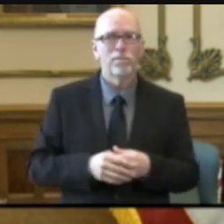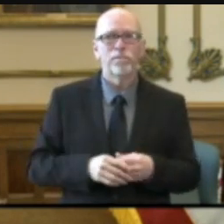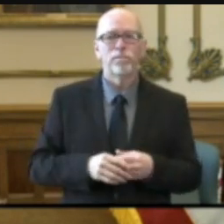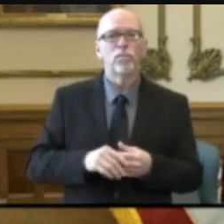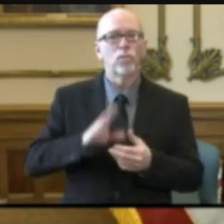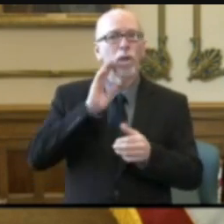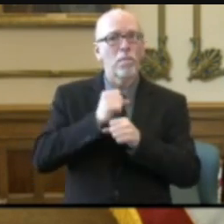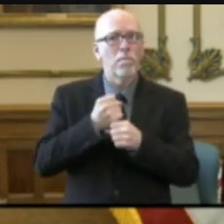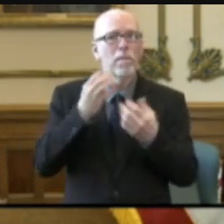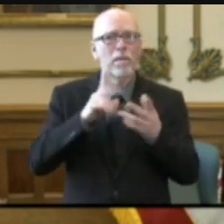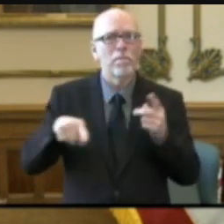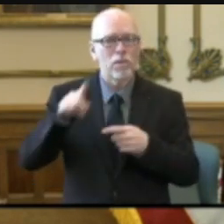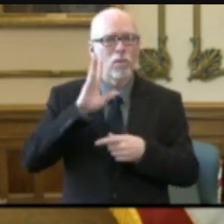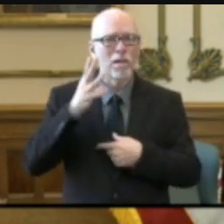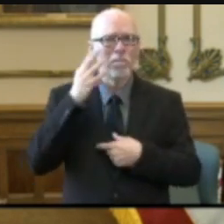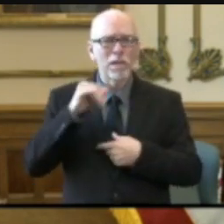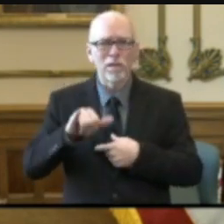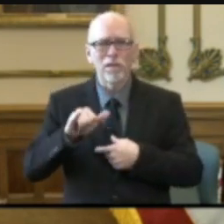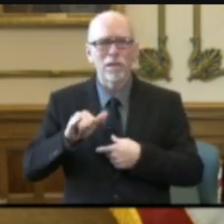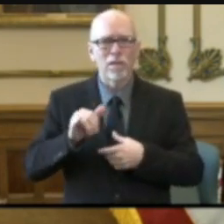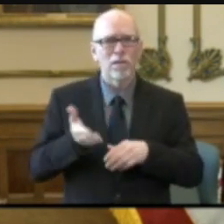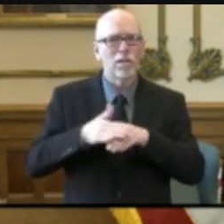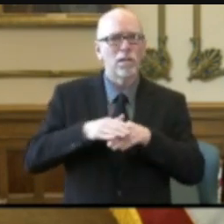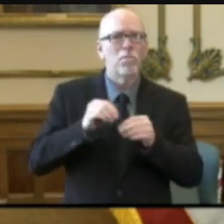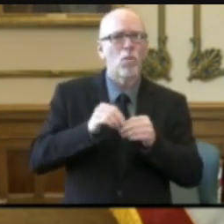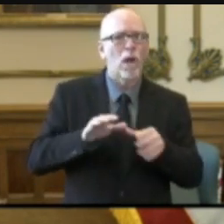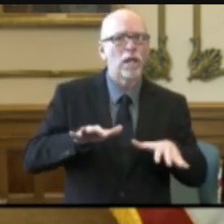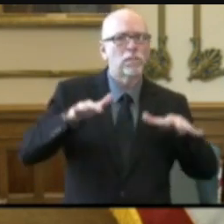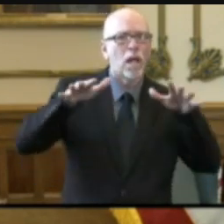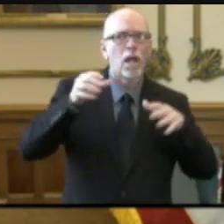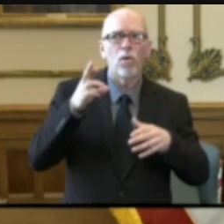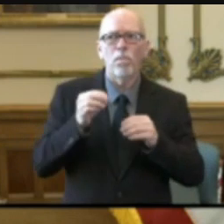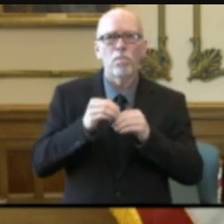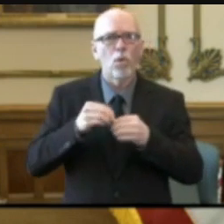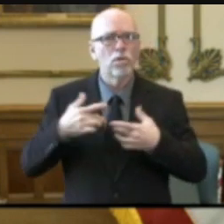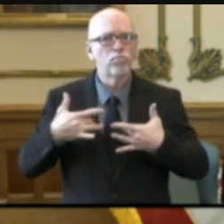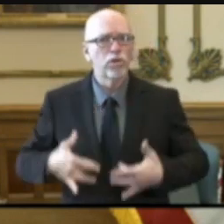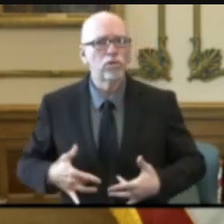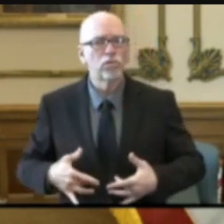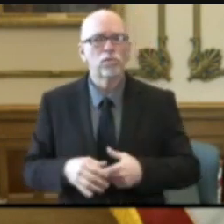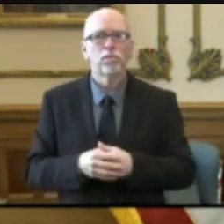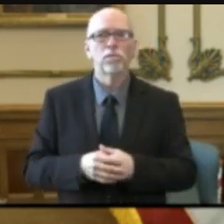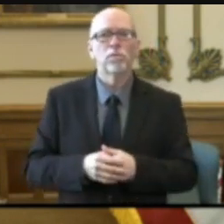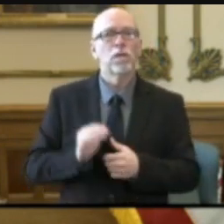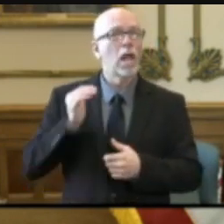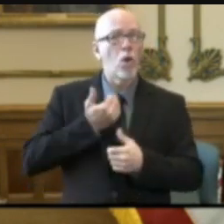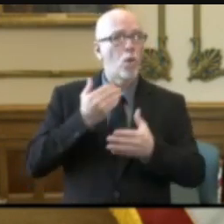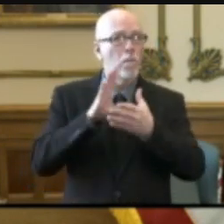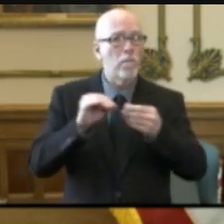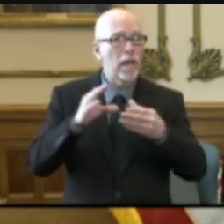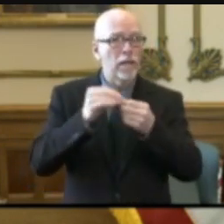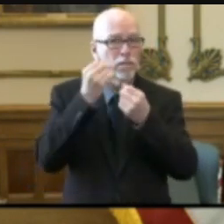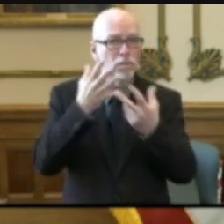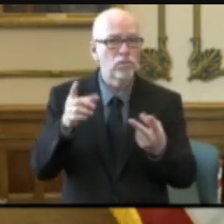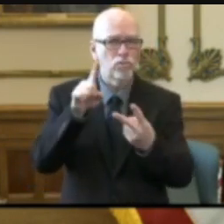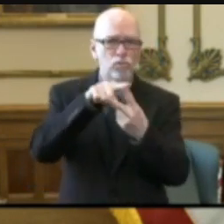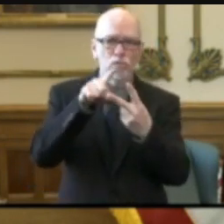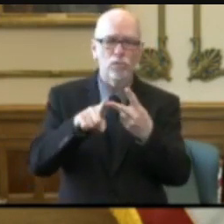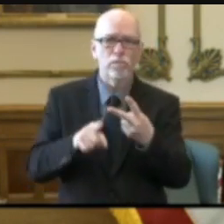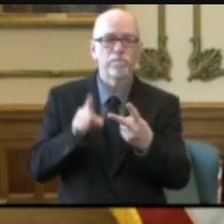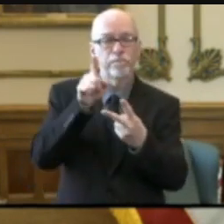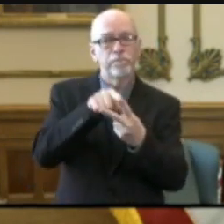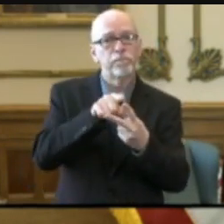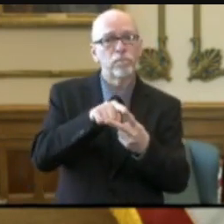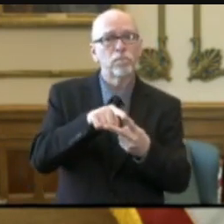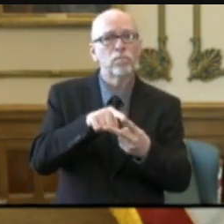cause many people to experience increased anxiety and depression. Our message to Hoosiers going through this is twofold. One,